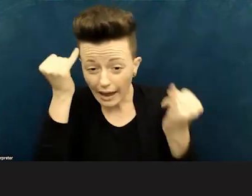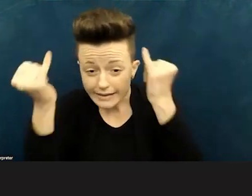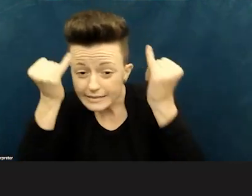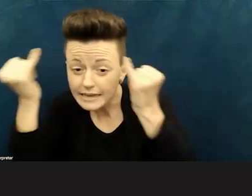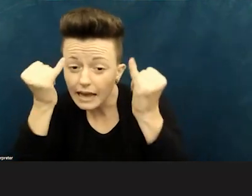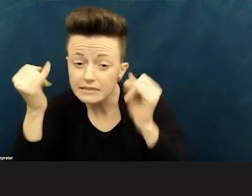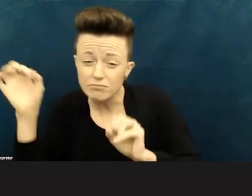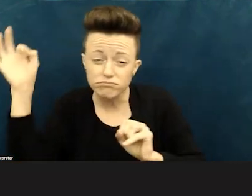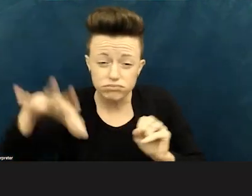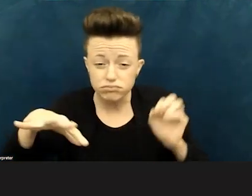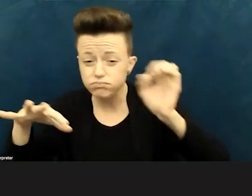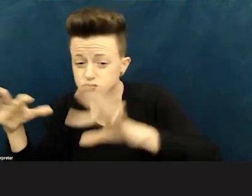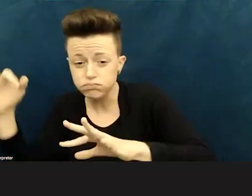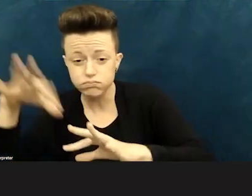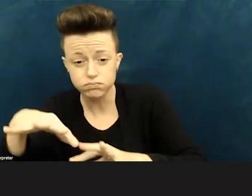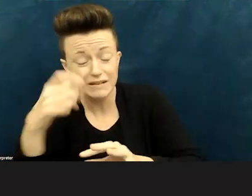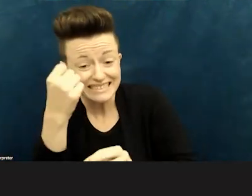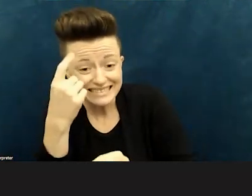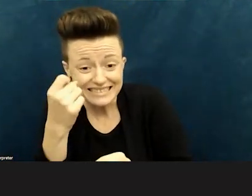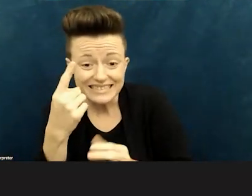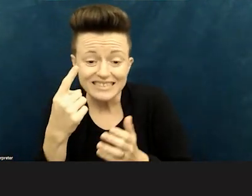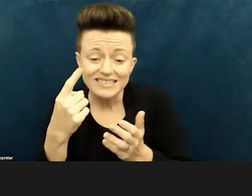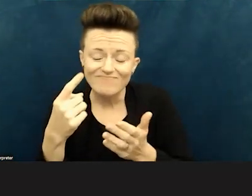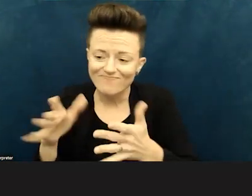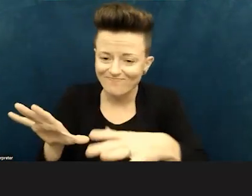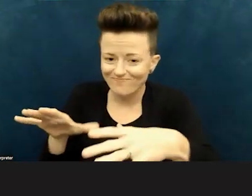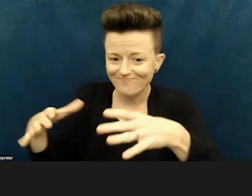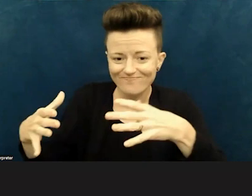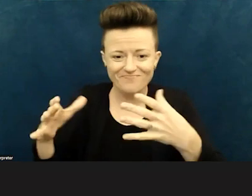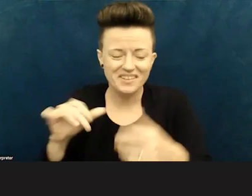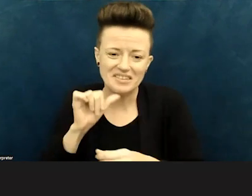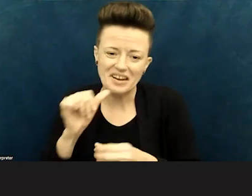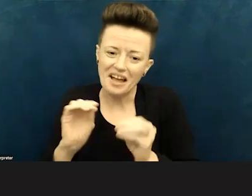been inaccessible as far as meetings is concerned, with QR codes.